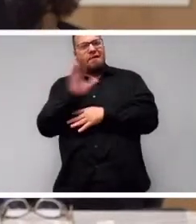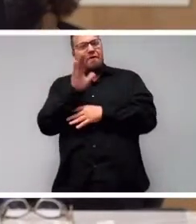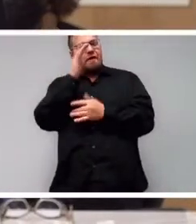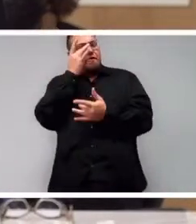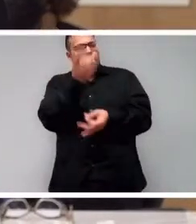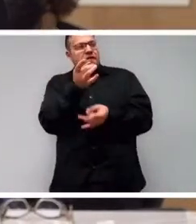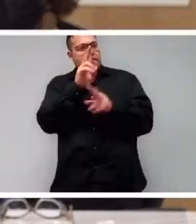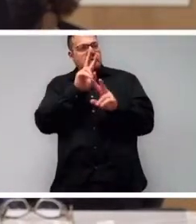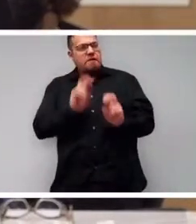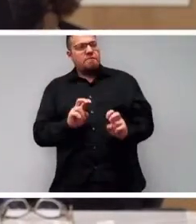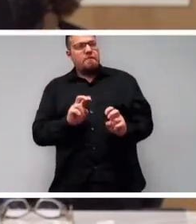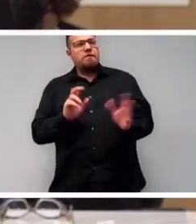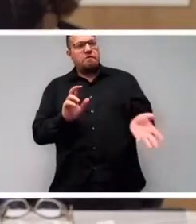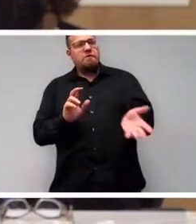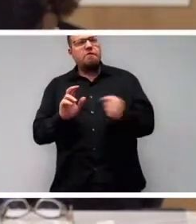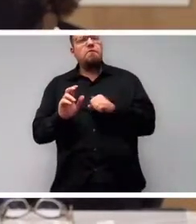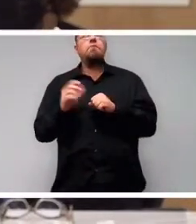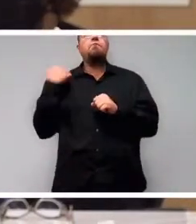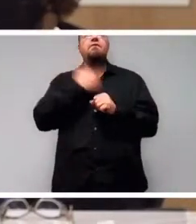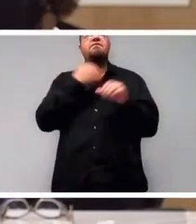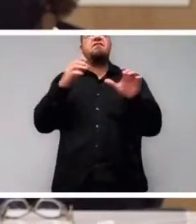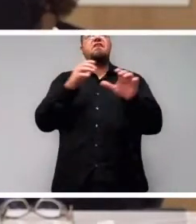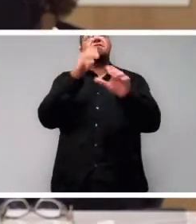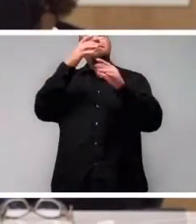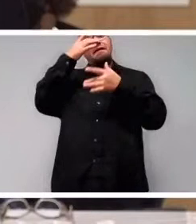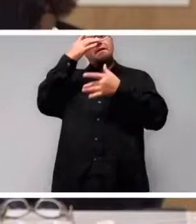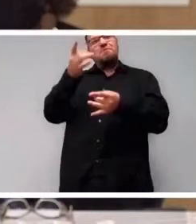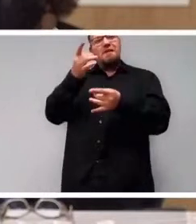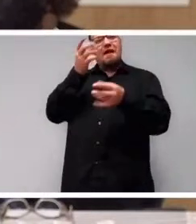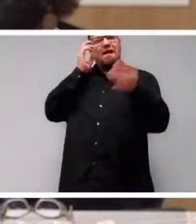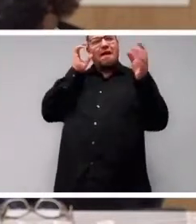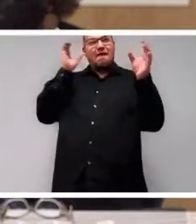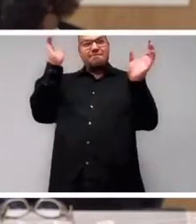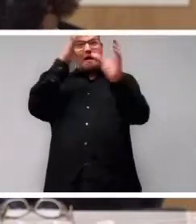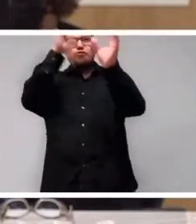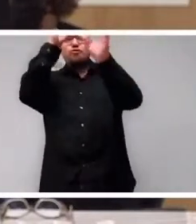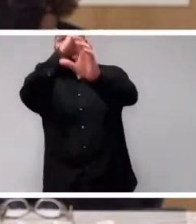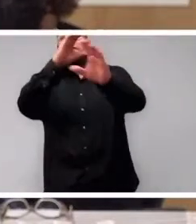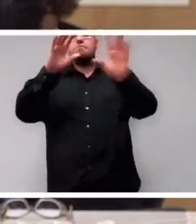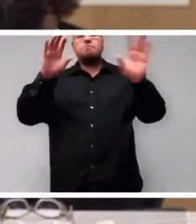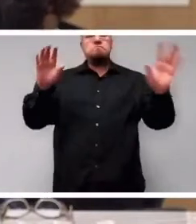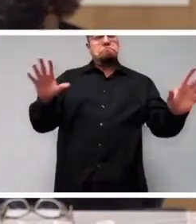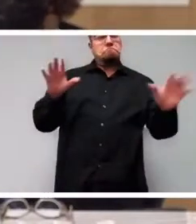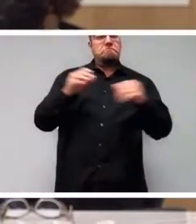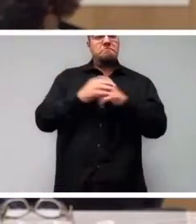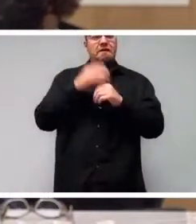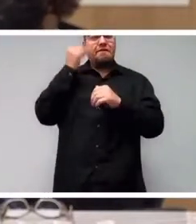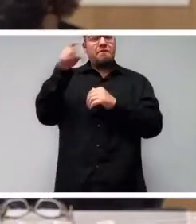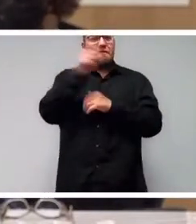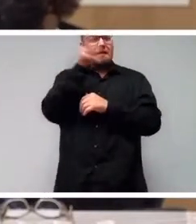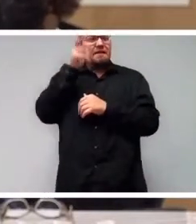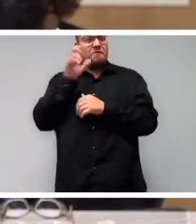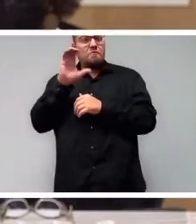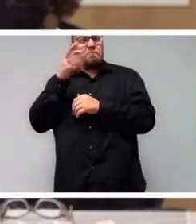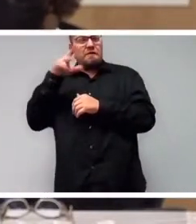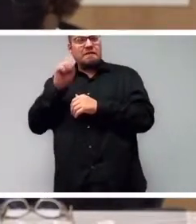And so we've done some interesting adventures. Again, risk, if you're listening, maybe close your